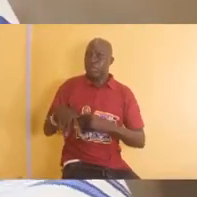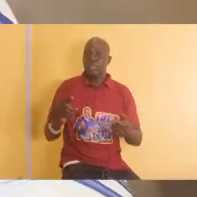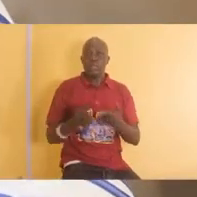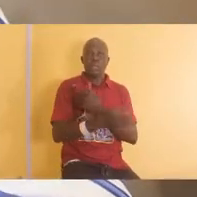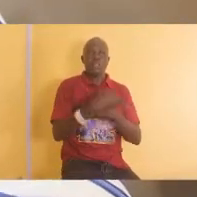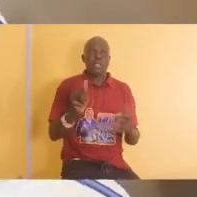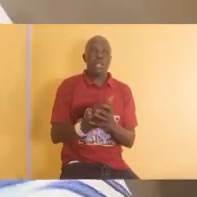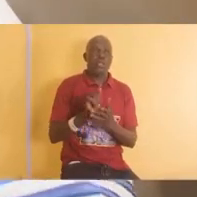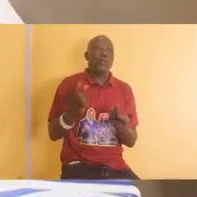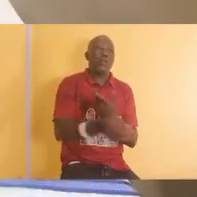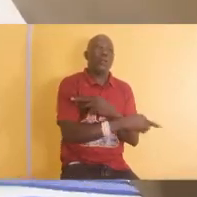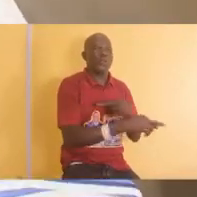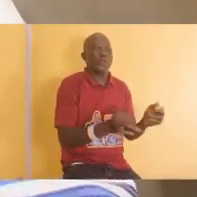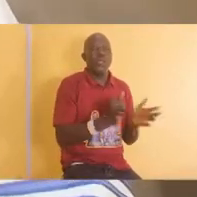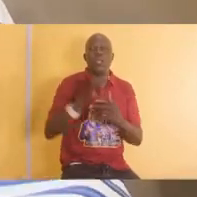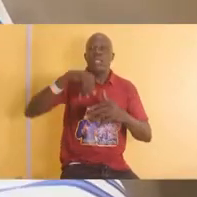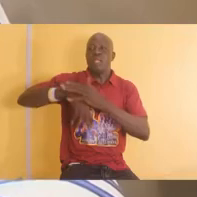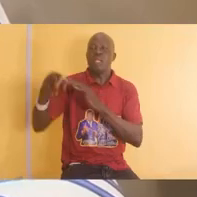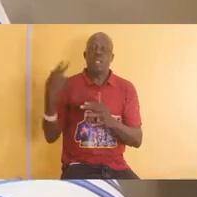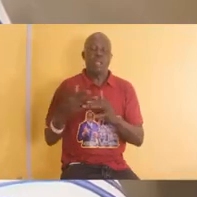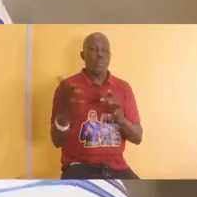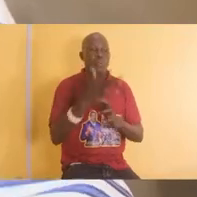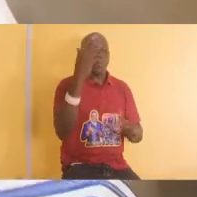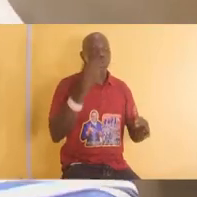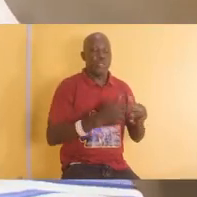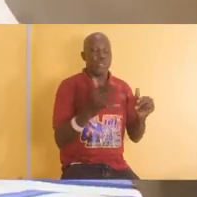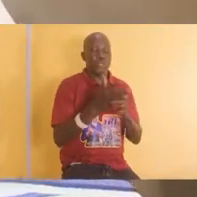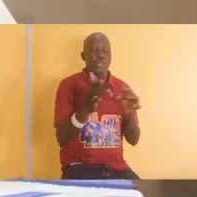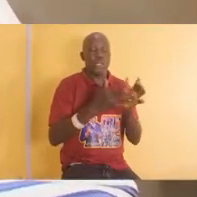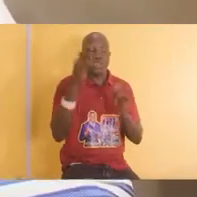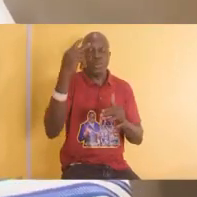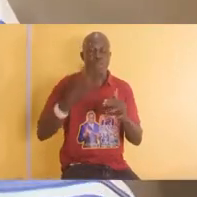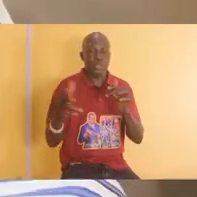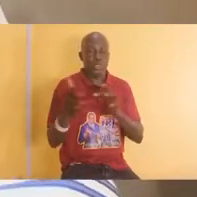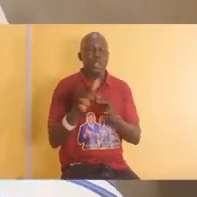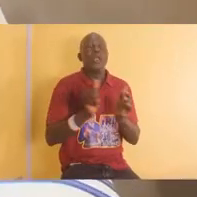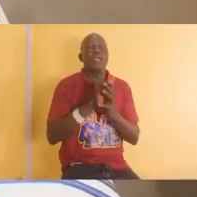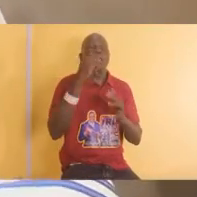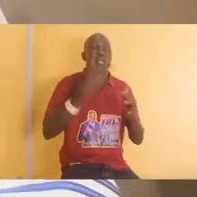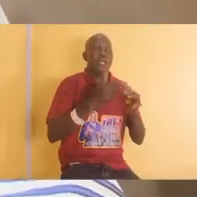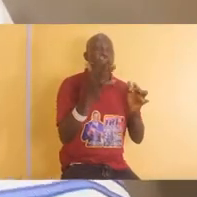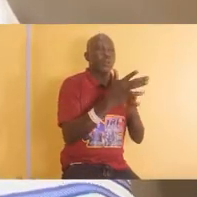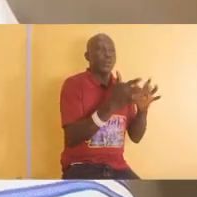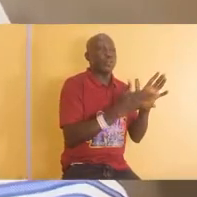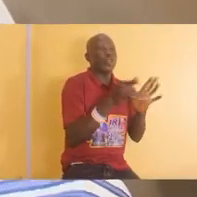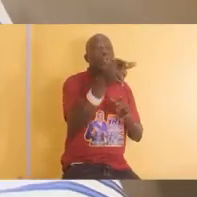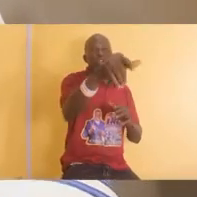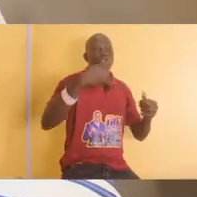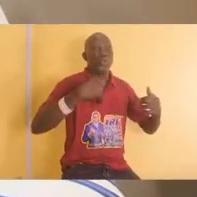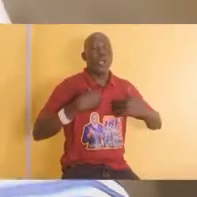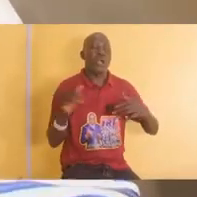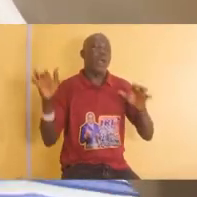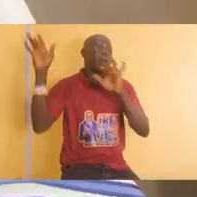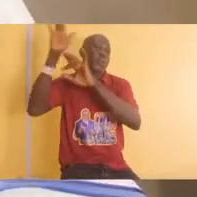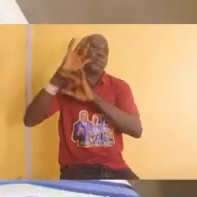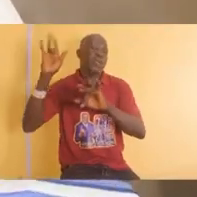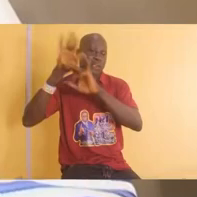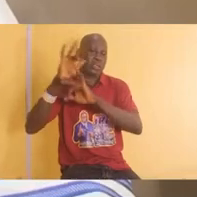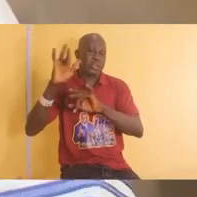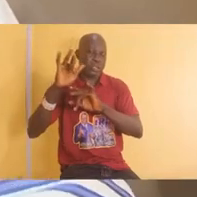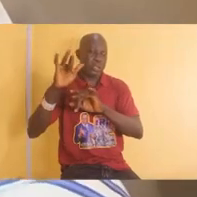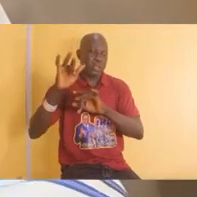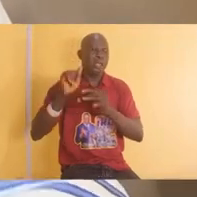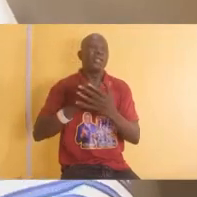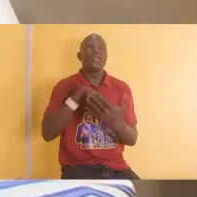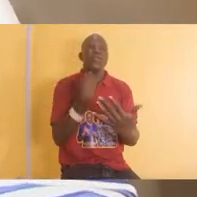to the resident, the muscle that break in the name of Jesus. In the name of Jesus. Amen.